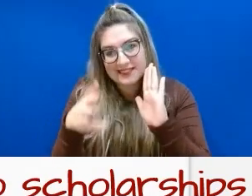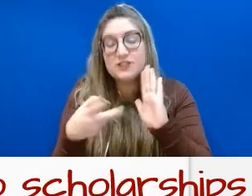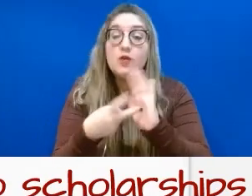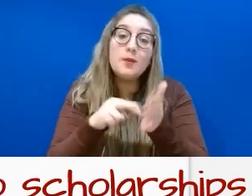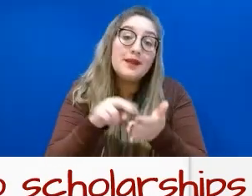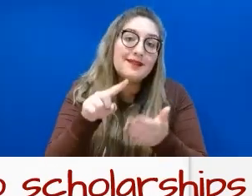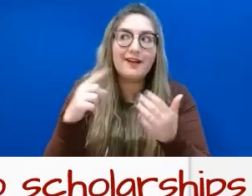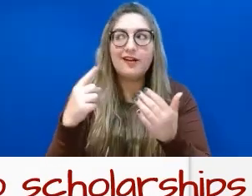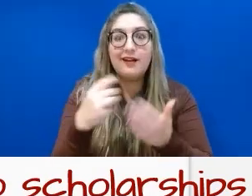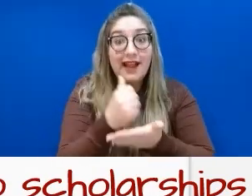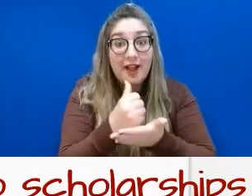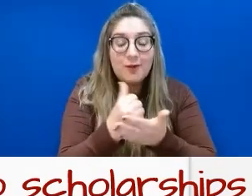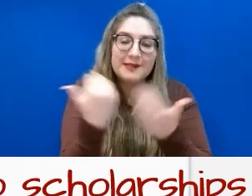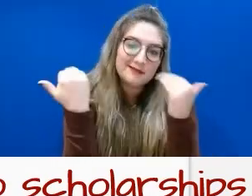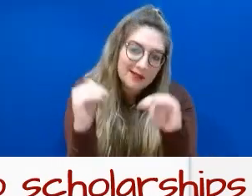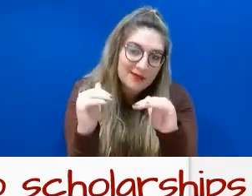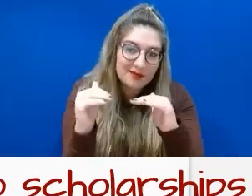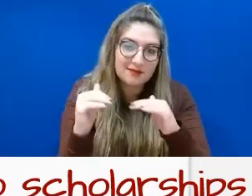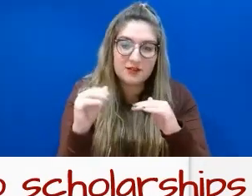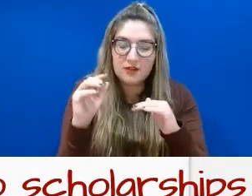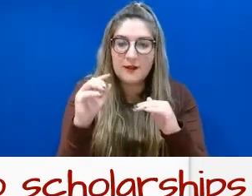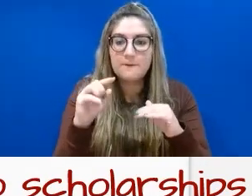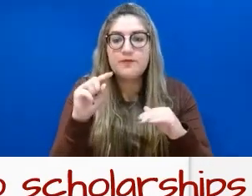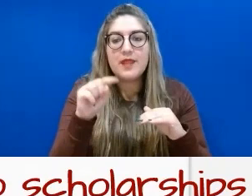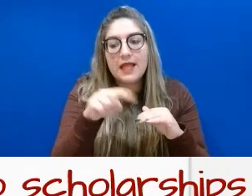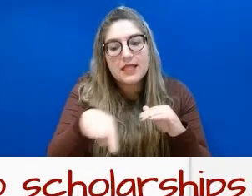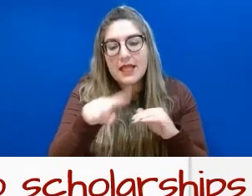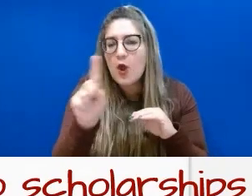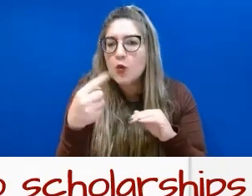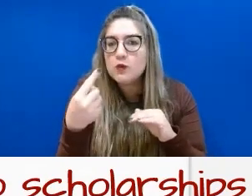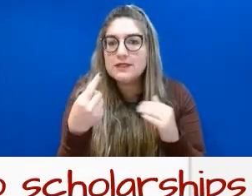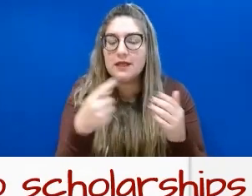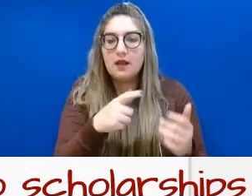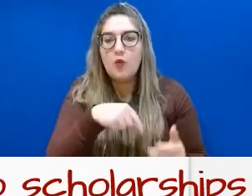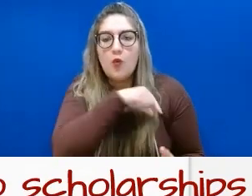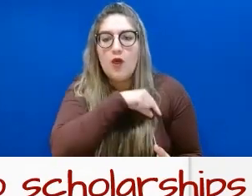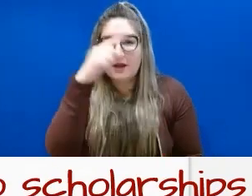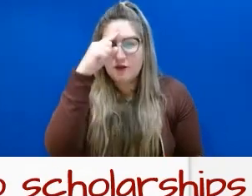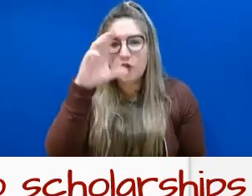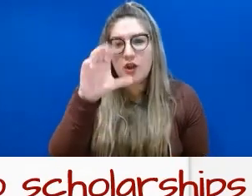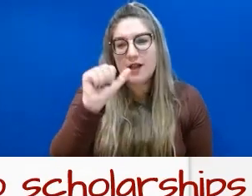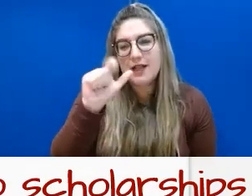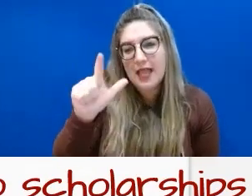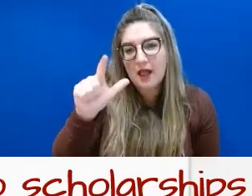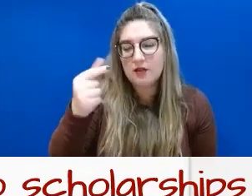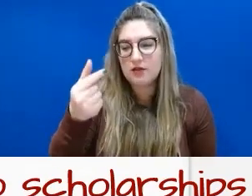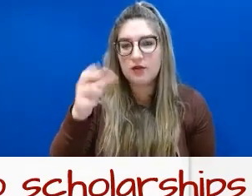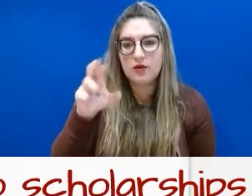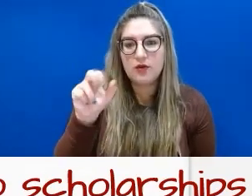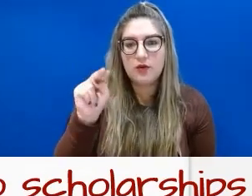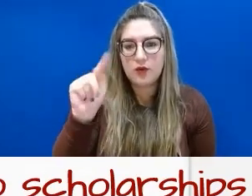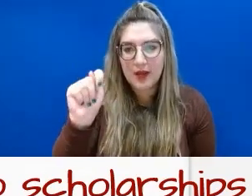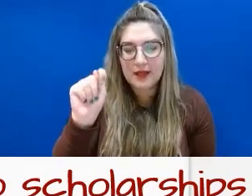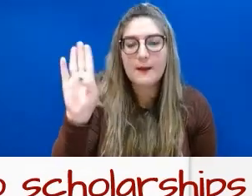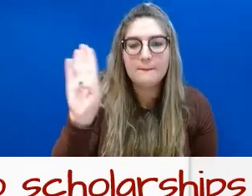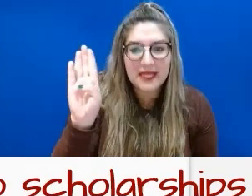Pell grants, or things like that. They only qualify for the Cal Grant B, student fee waivers, all the grants that are state funded.